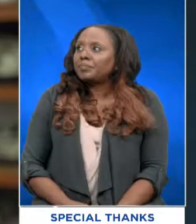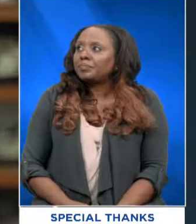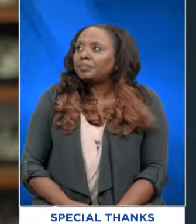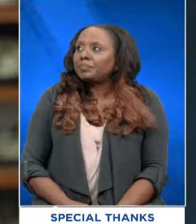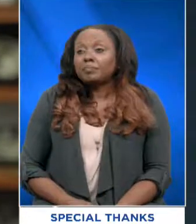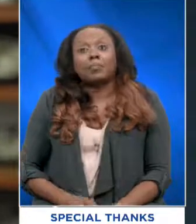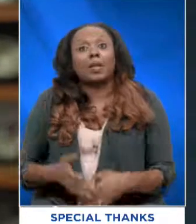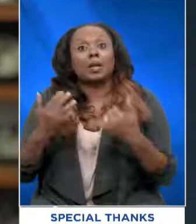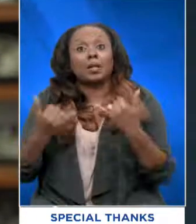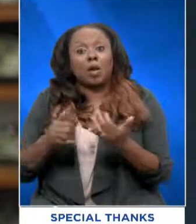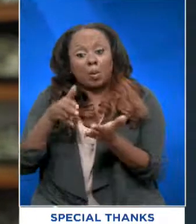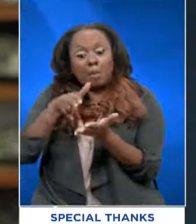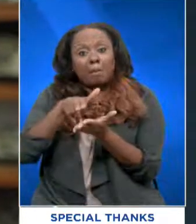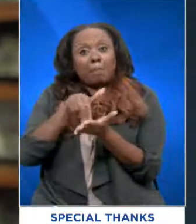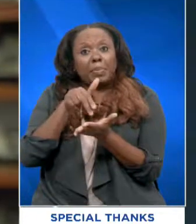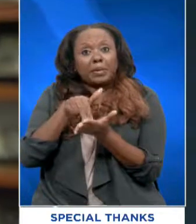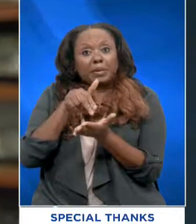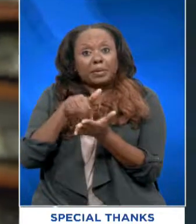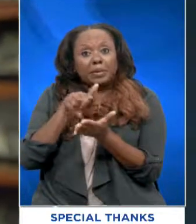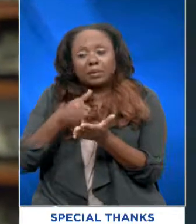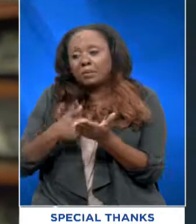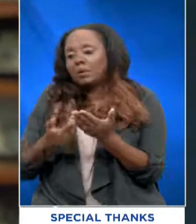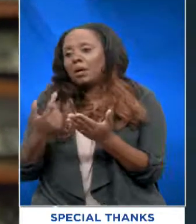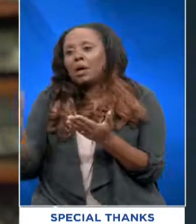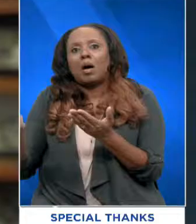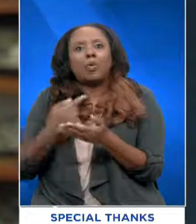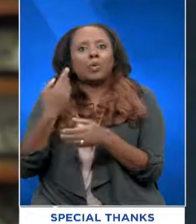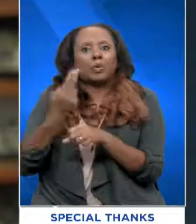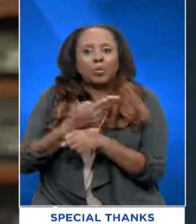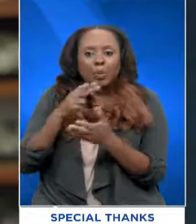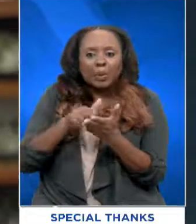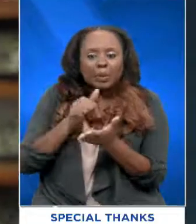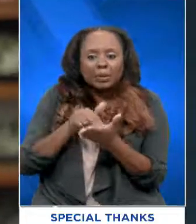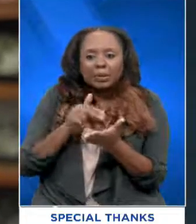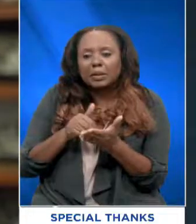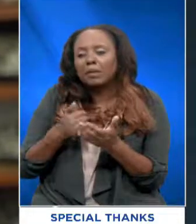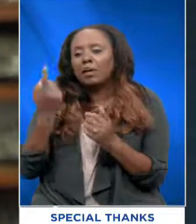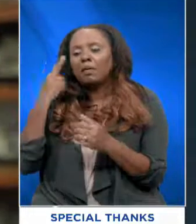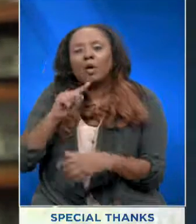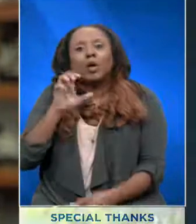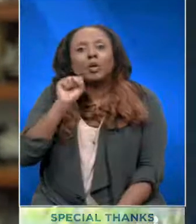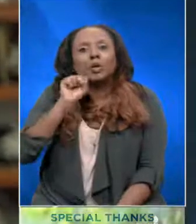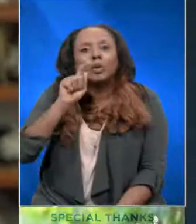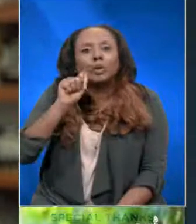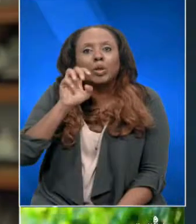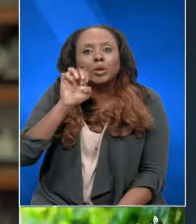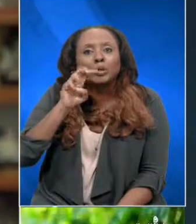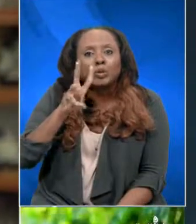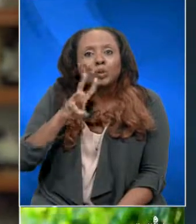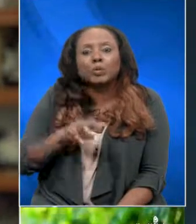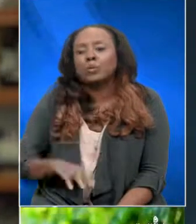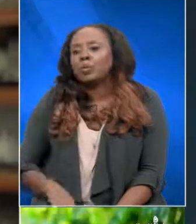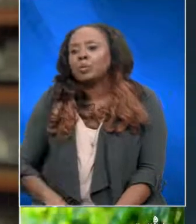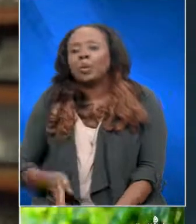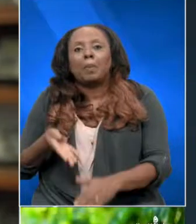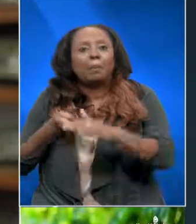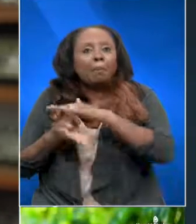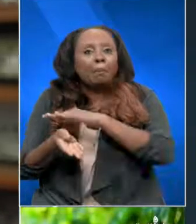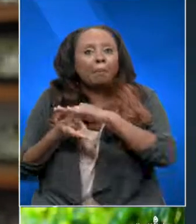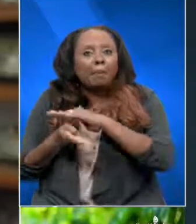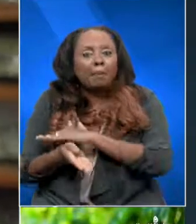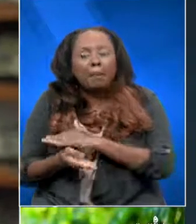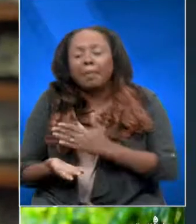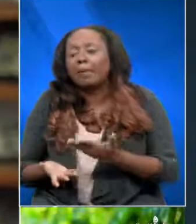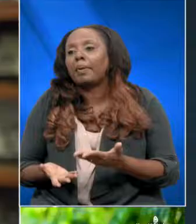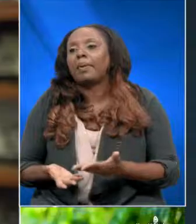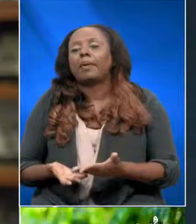cooking butters in our steamed food. We put it in our stews. We bake with some cooking butter. So it's good to be mindful